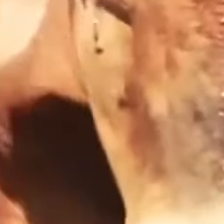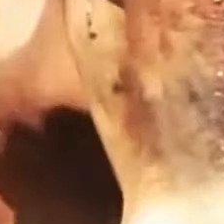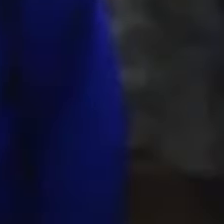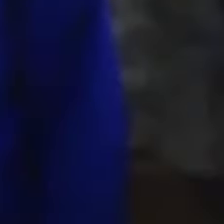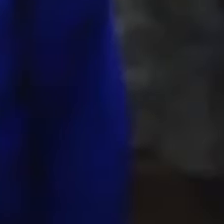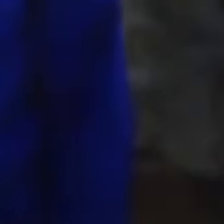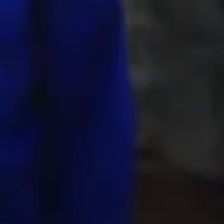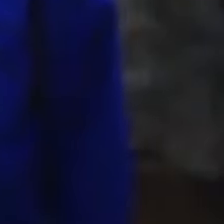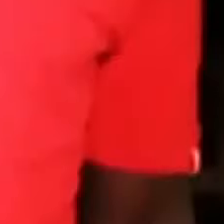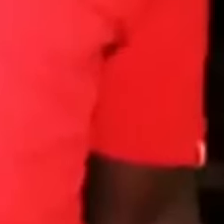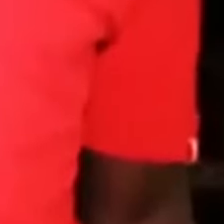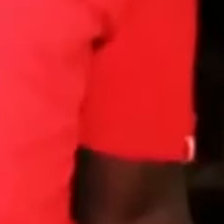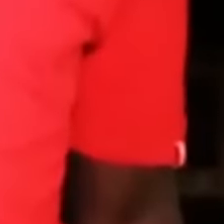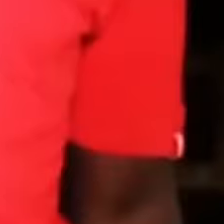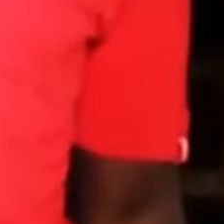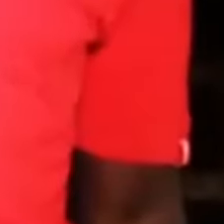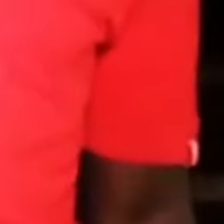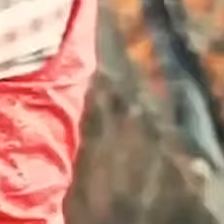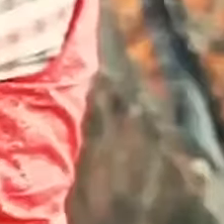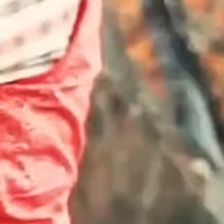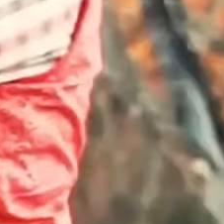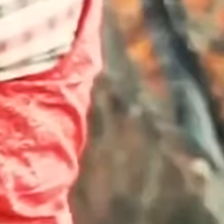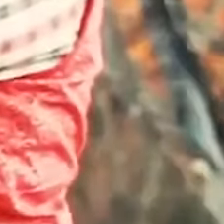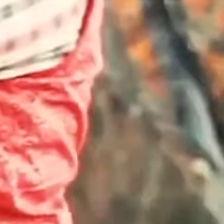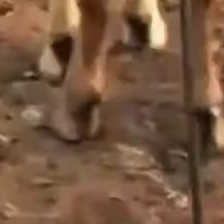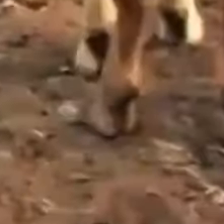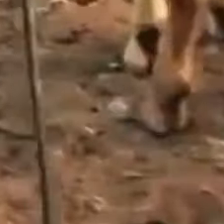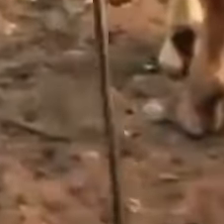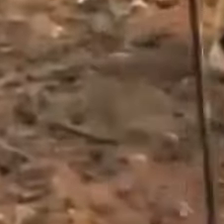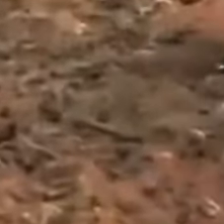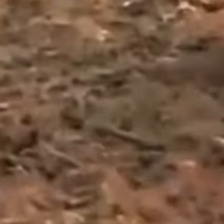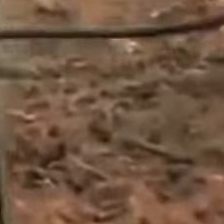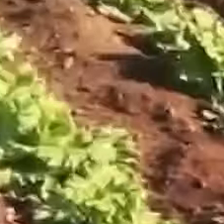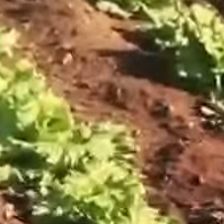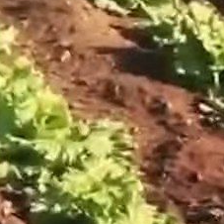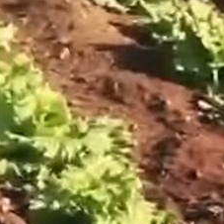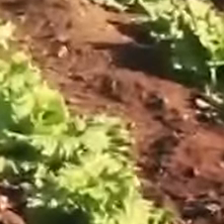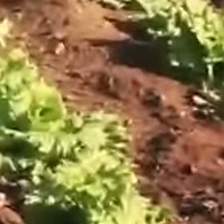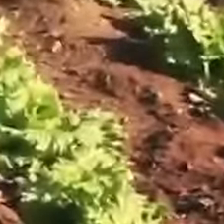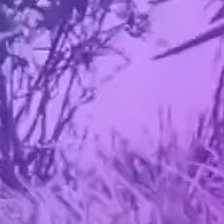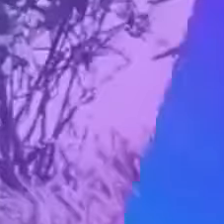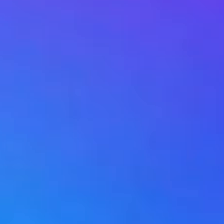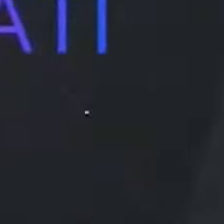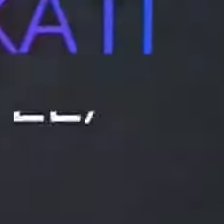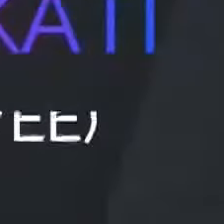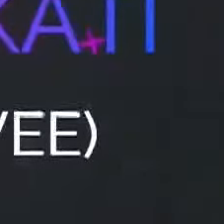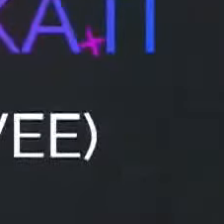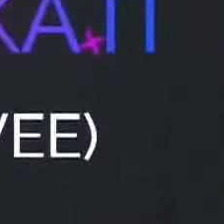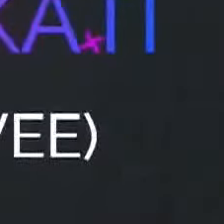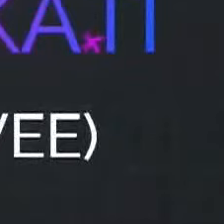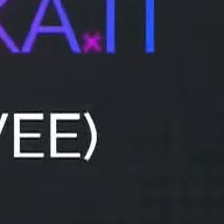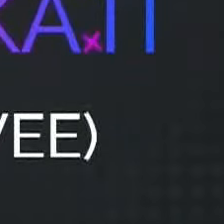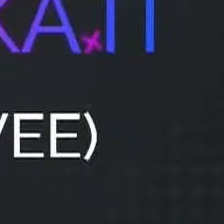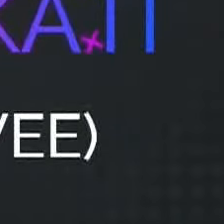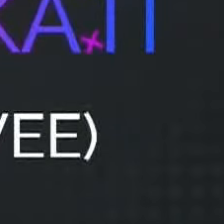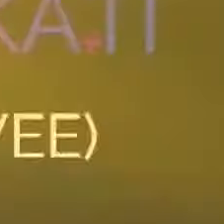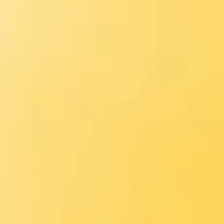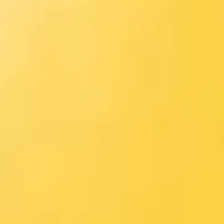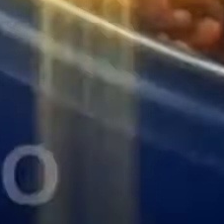Kudla kwempilo for agriculture and farming development on Eswatini TV with the farm boy Samgelo